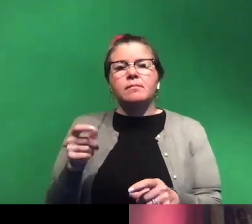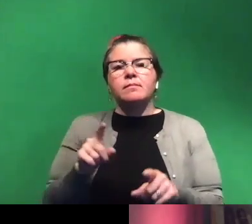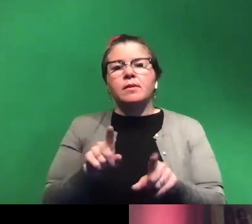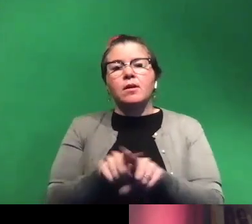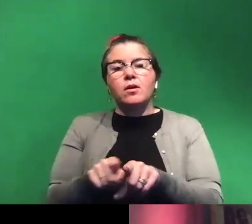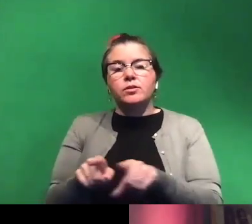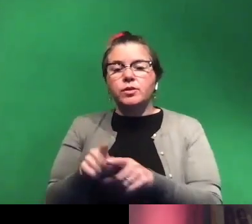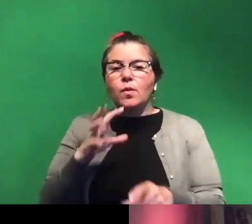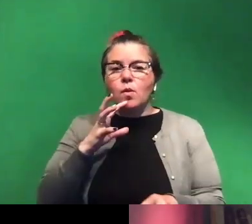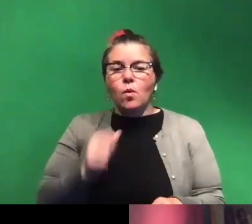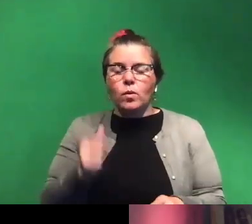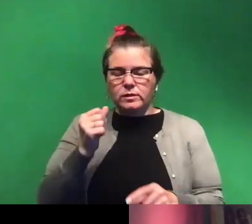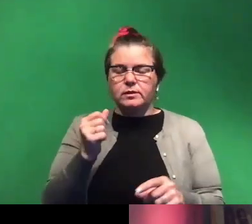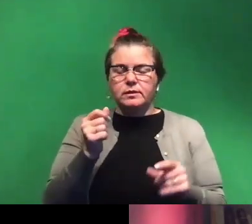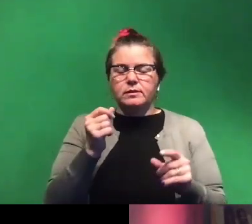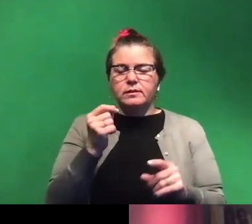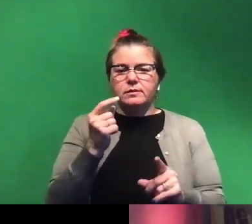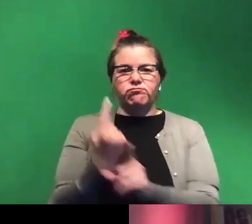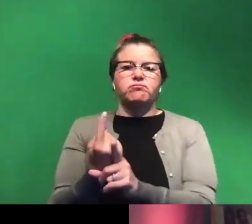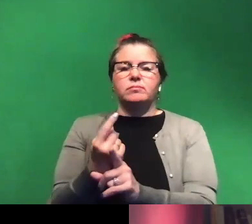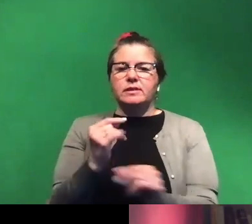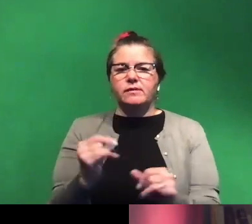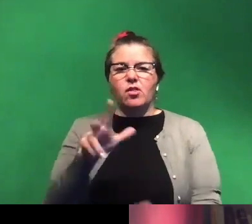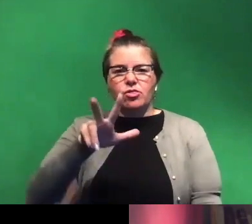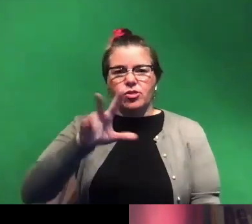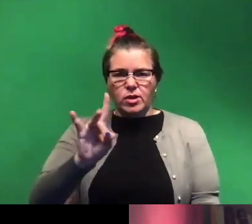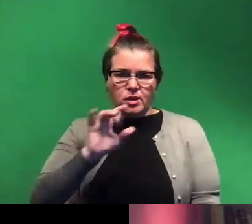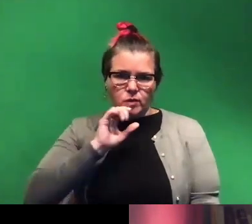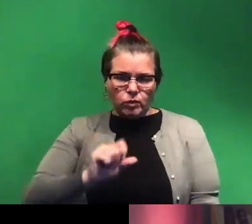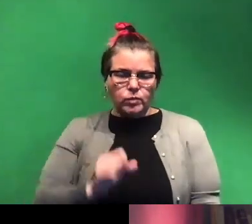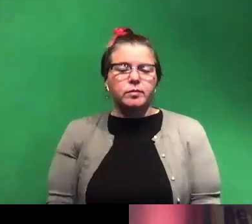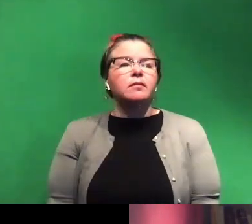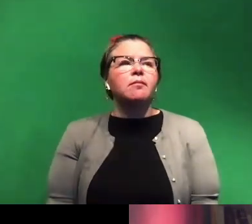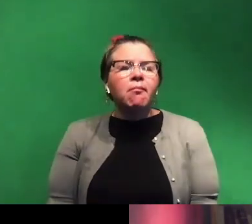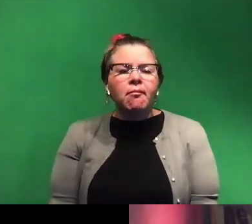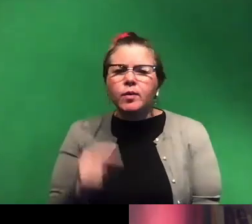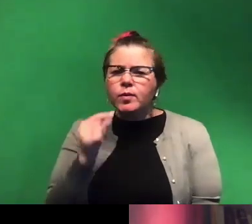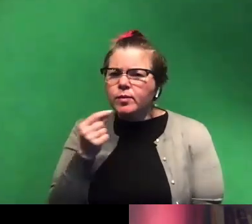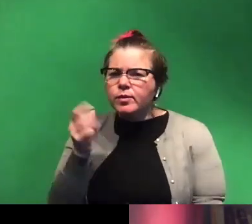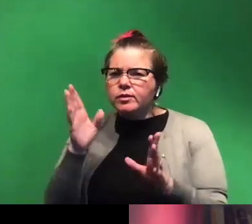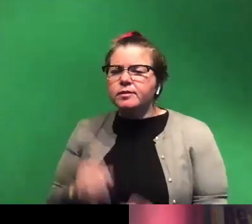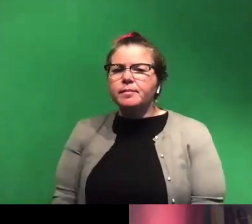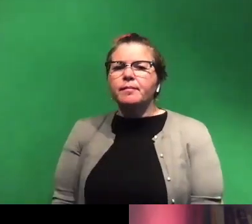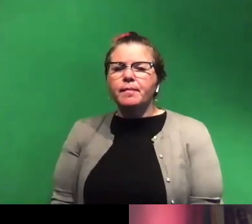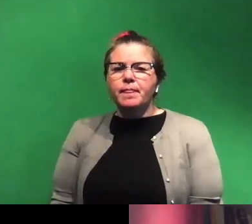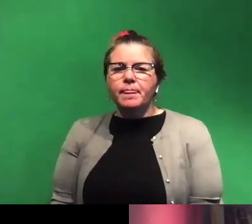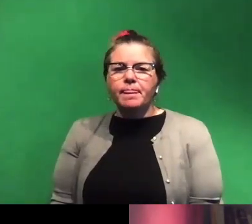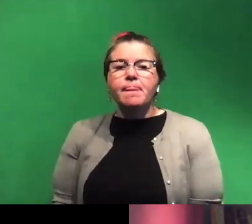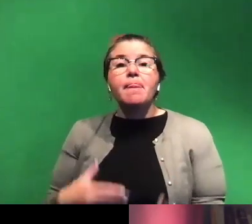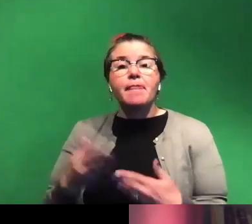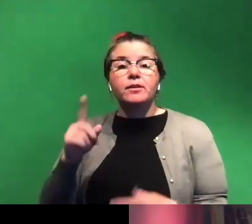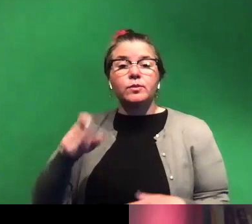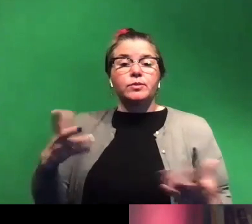the oldest individual T-Rex that we know, about 38 years old. Cool. That's awesome. The next question